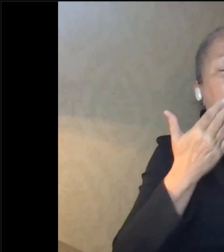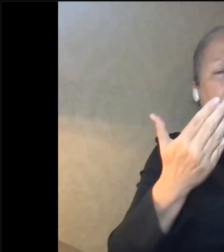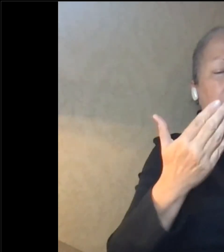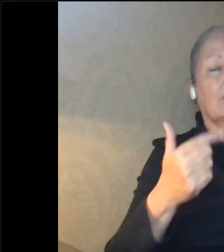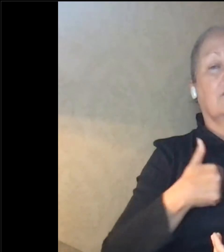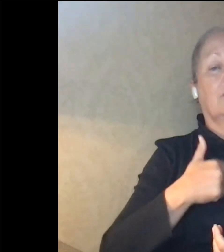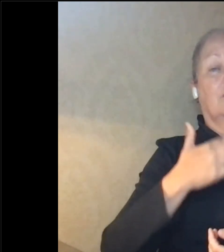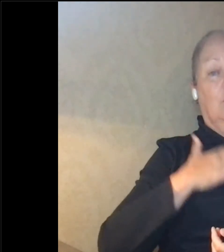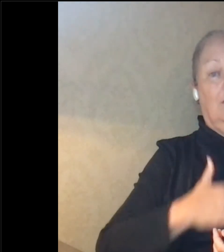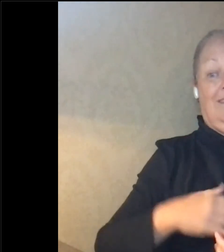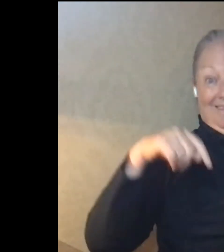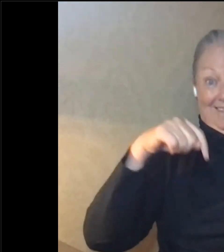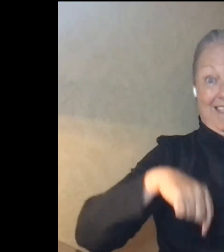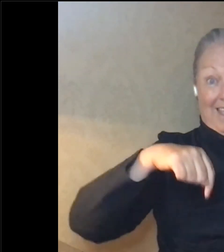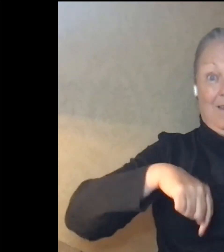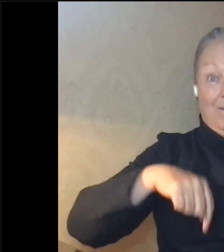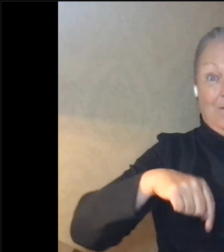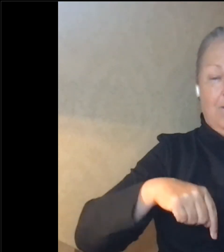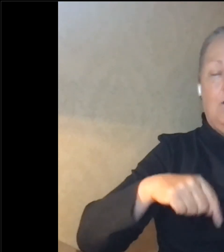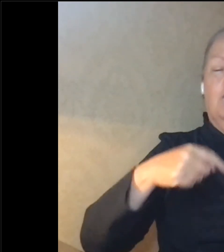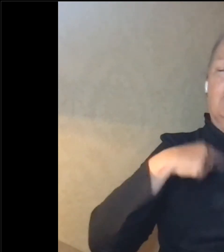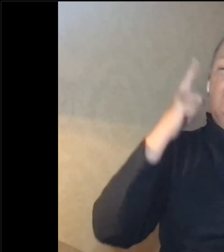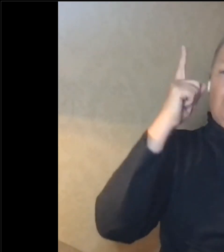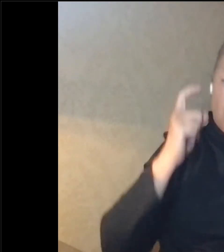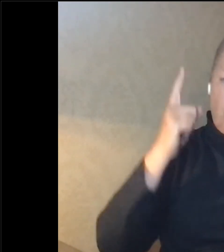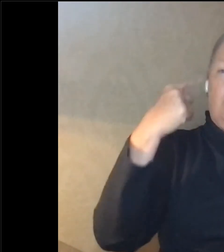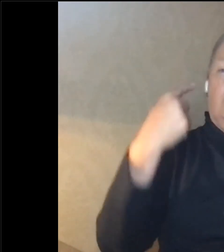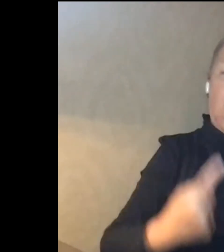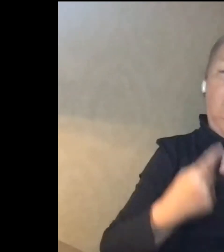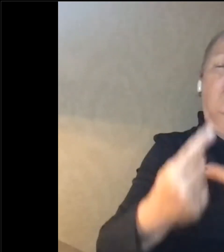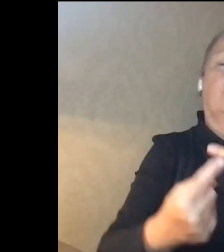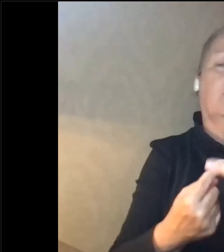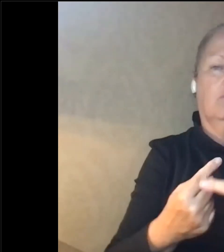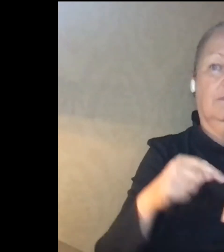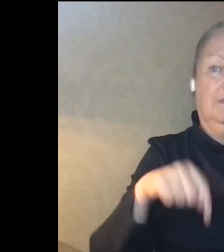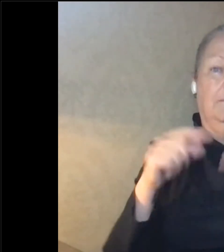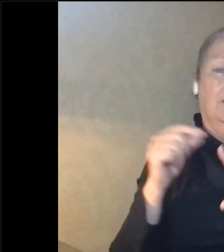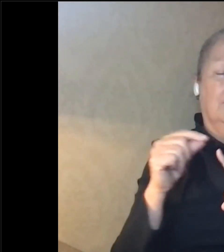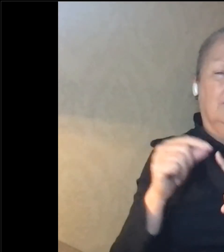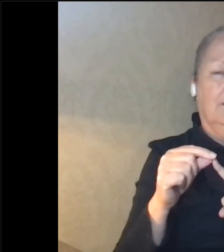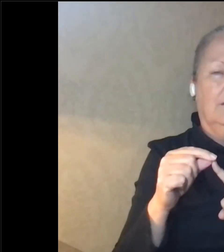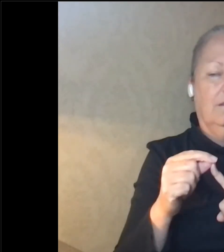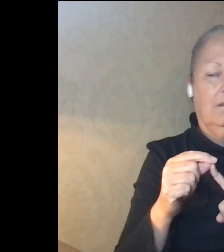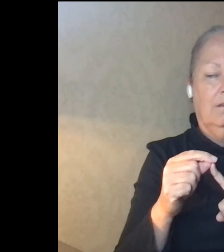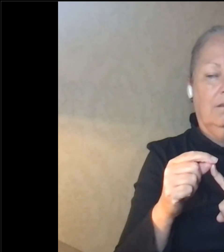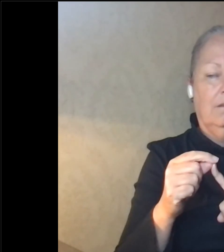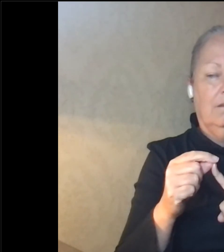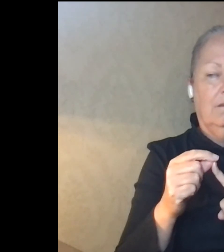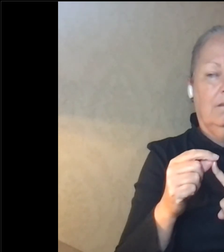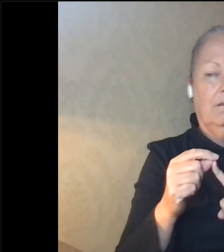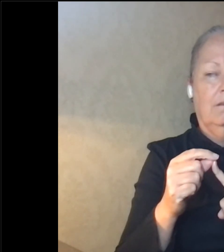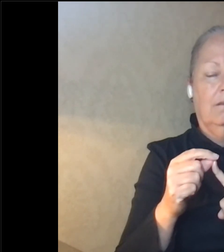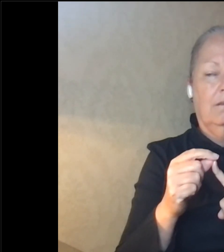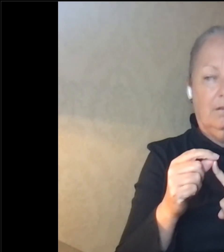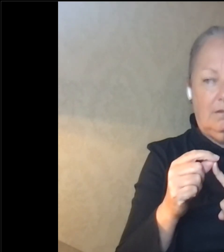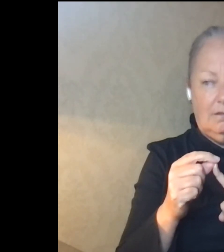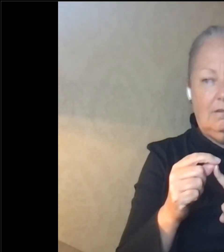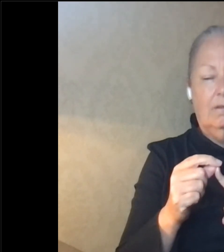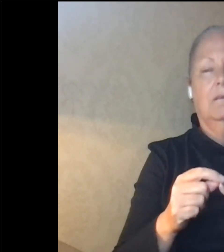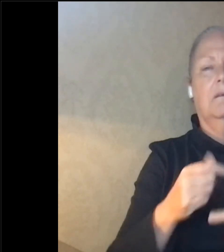from now in Pakistan, and especially we are very eager where I am situated in Sindh